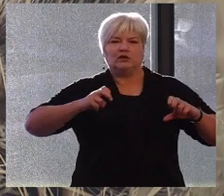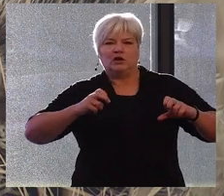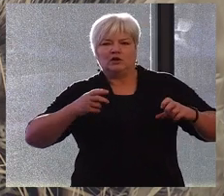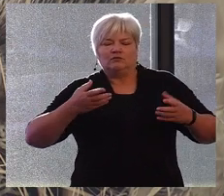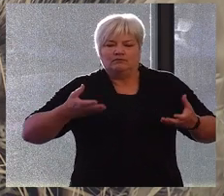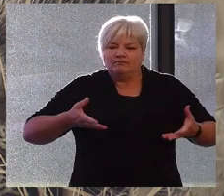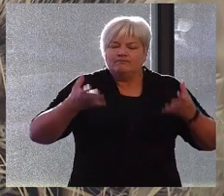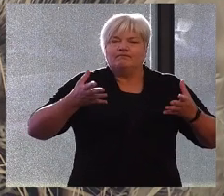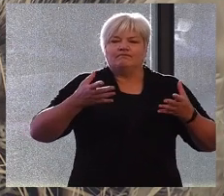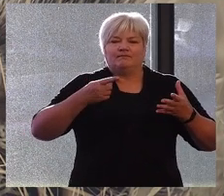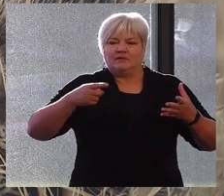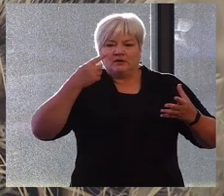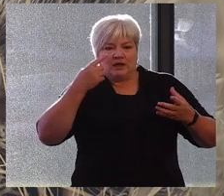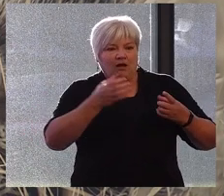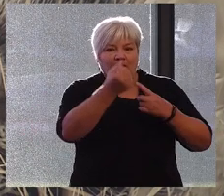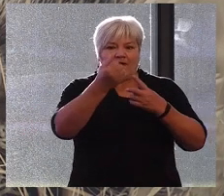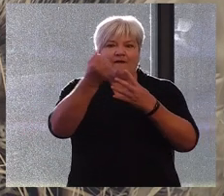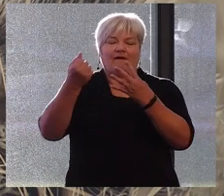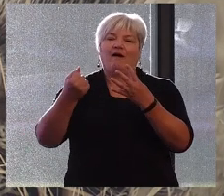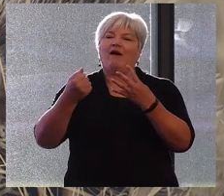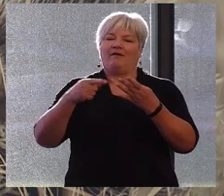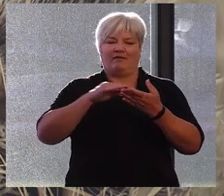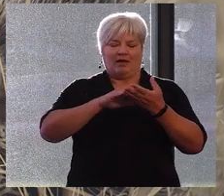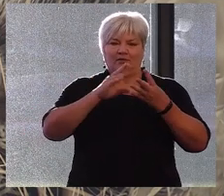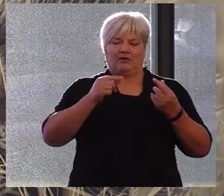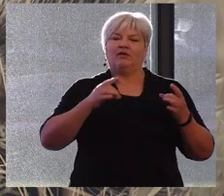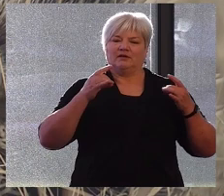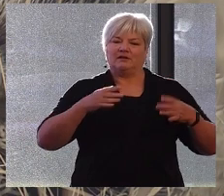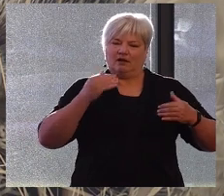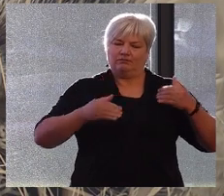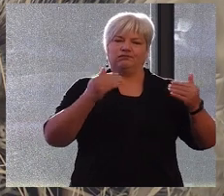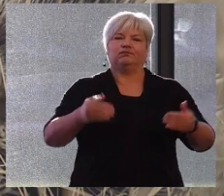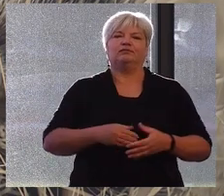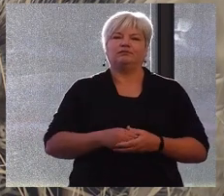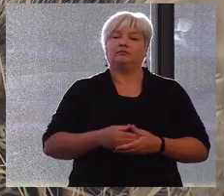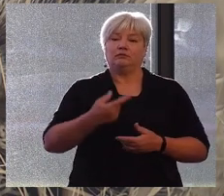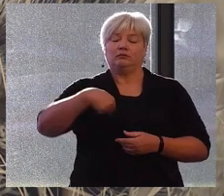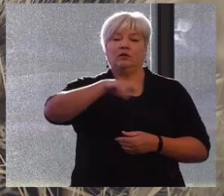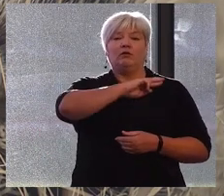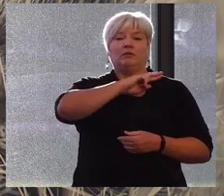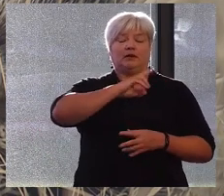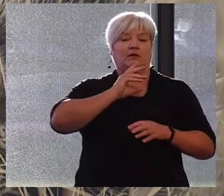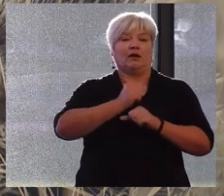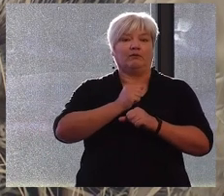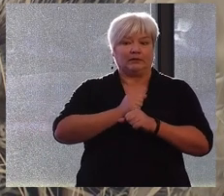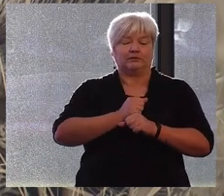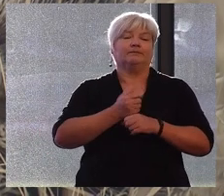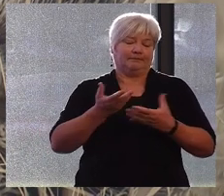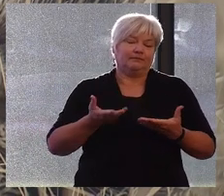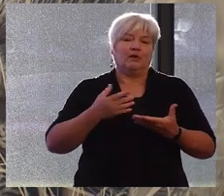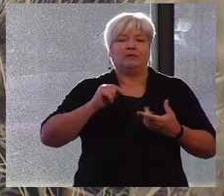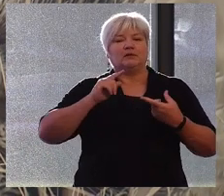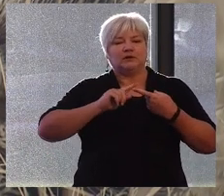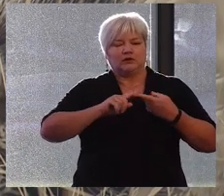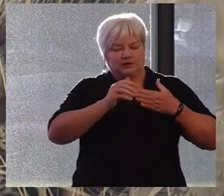outcomes is what helps move the needle. It's our responsibility as a government, of course, to continue an ongoing